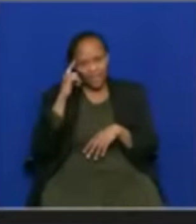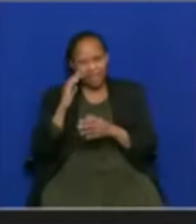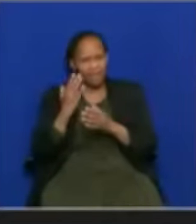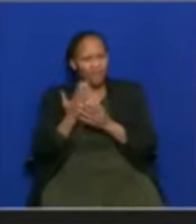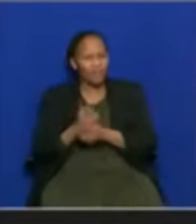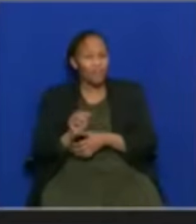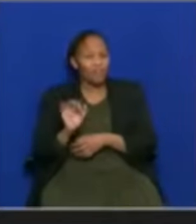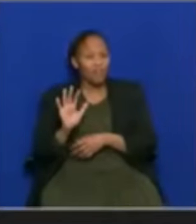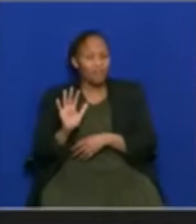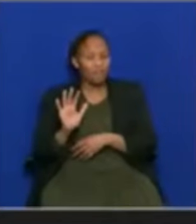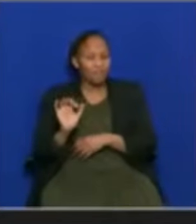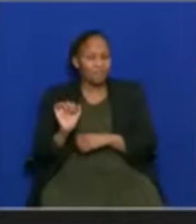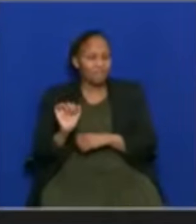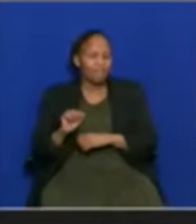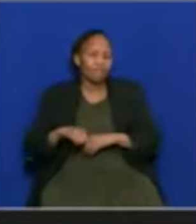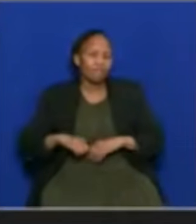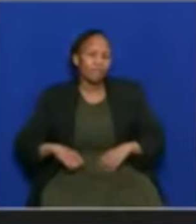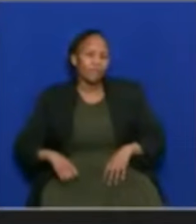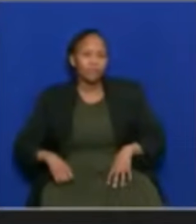If